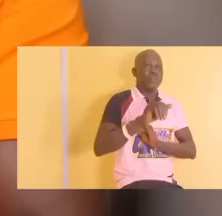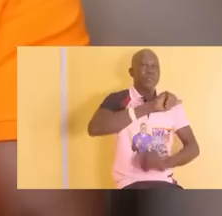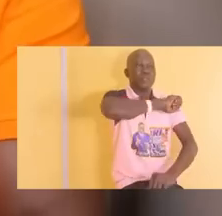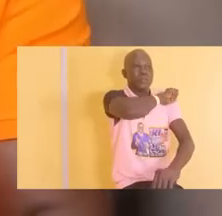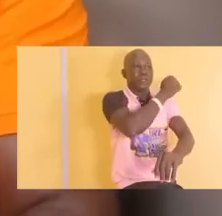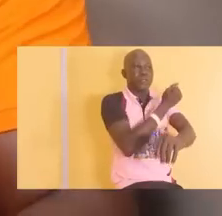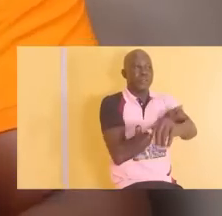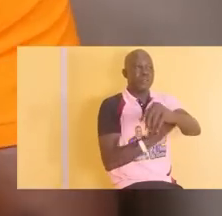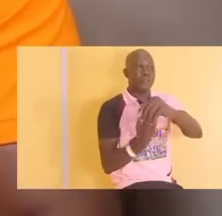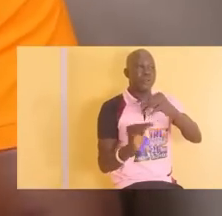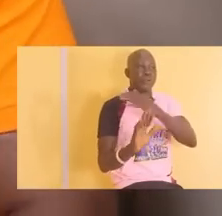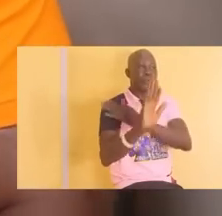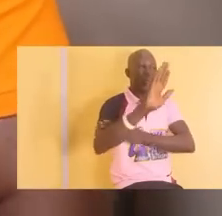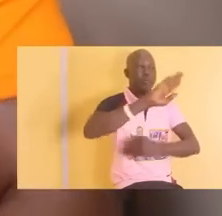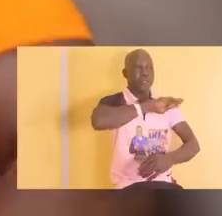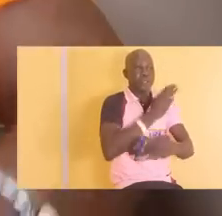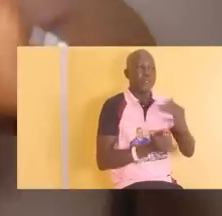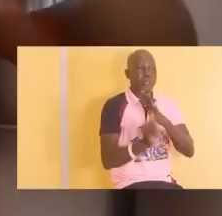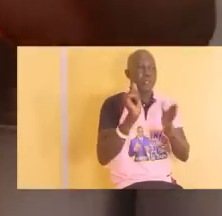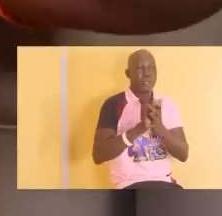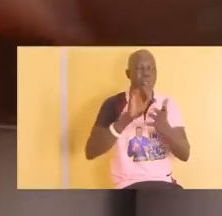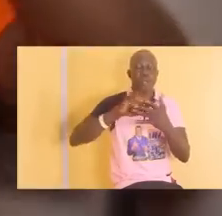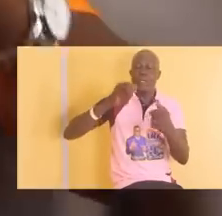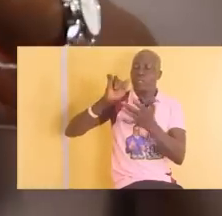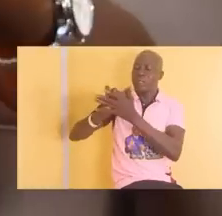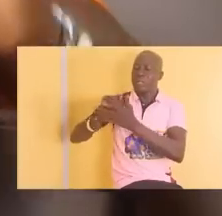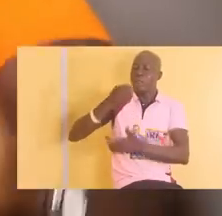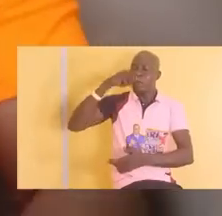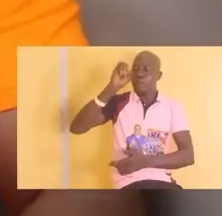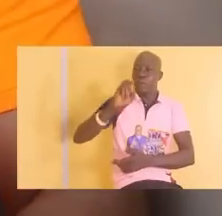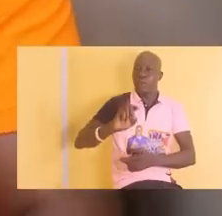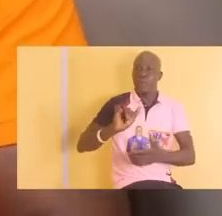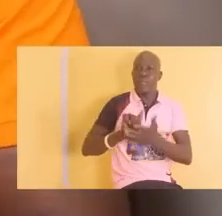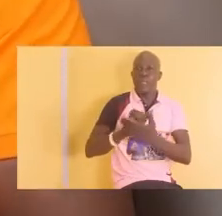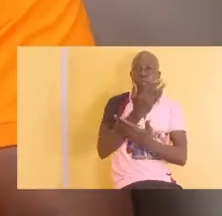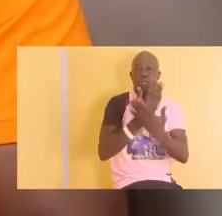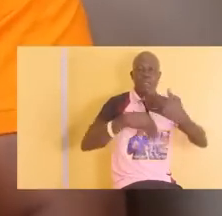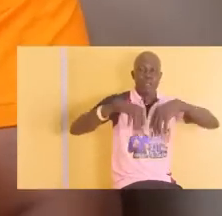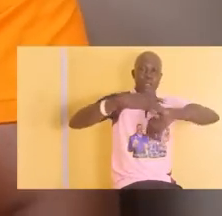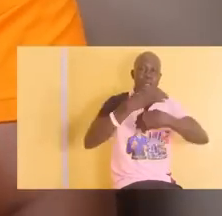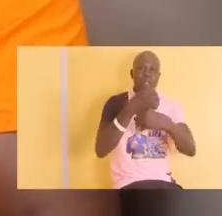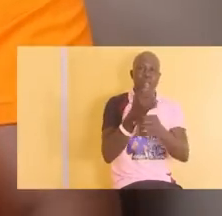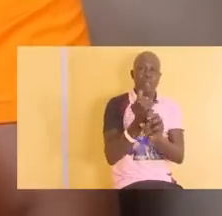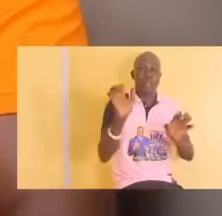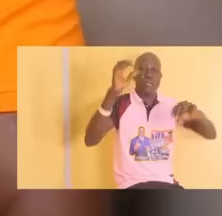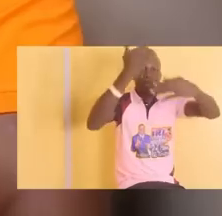In the authority of the Almighty God, that command the head to create the heaven and